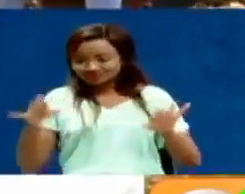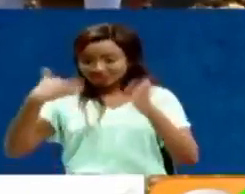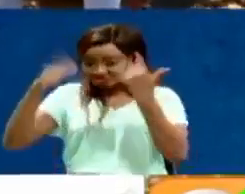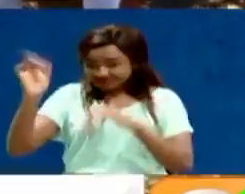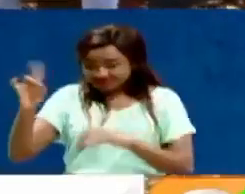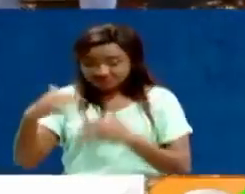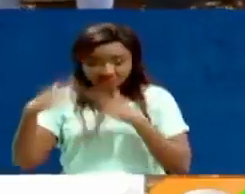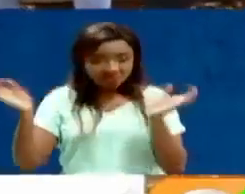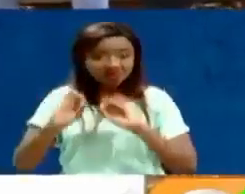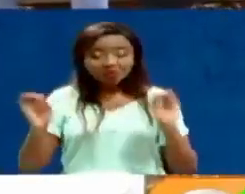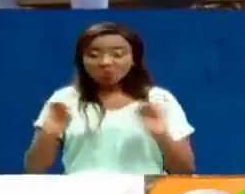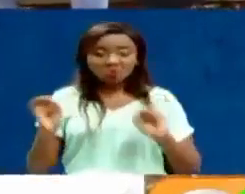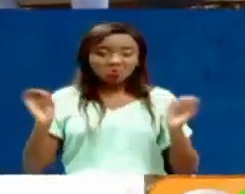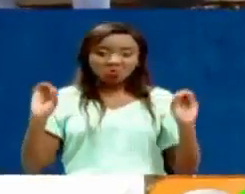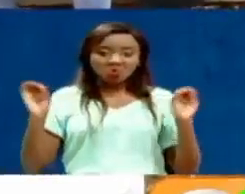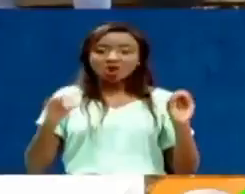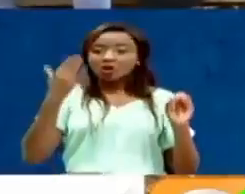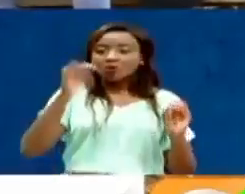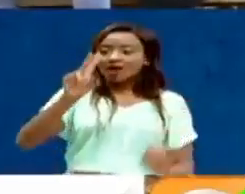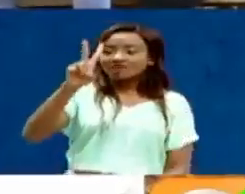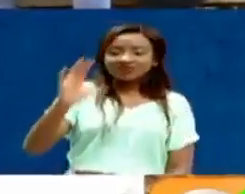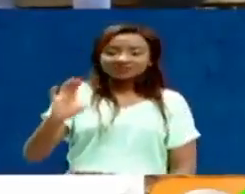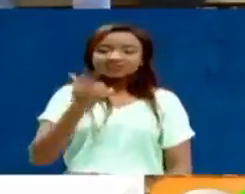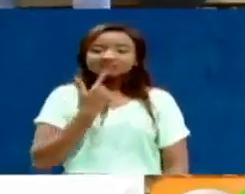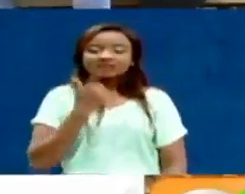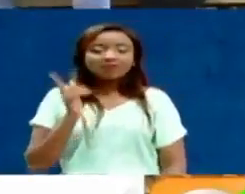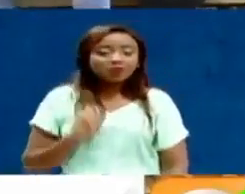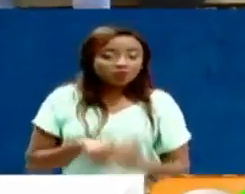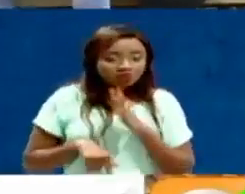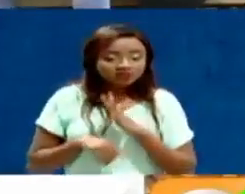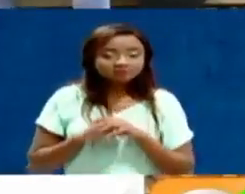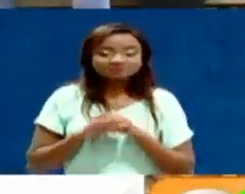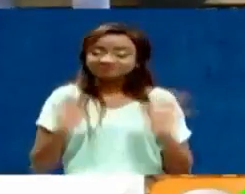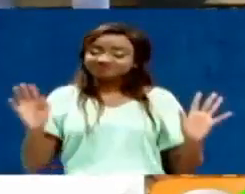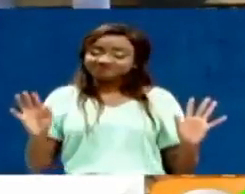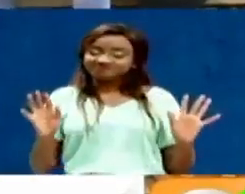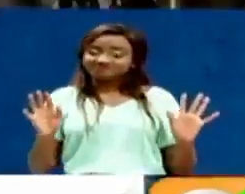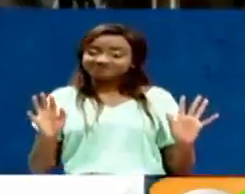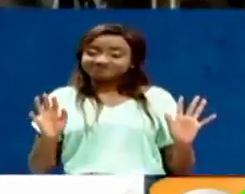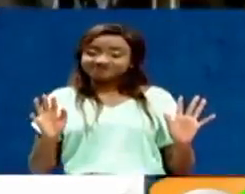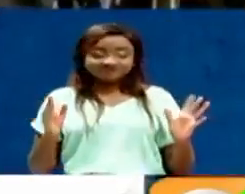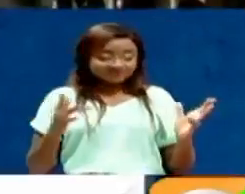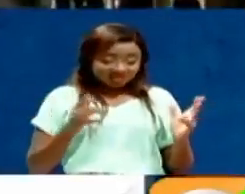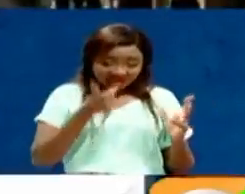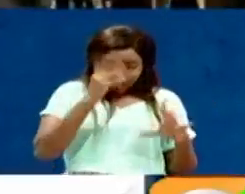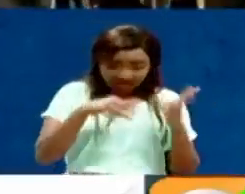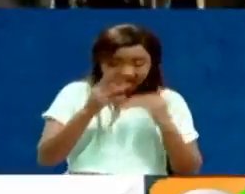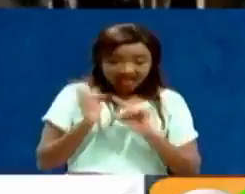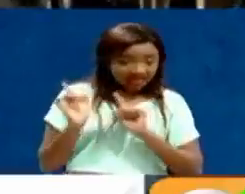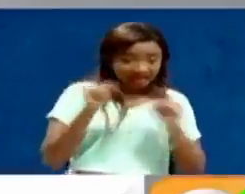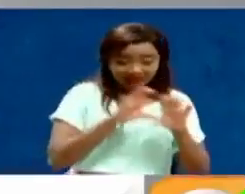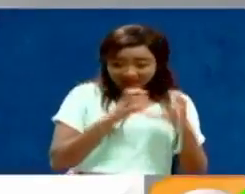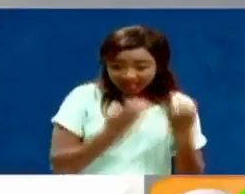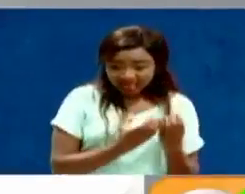them in the class, isn't it? The University Vice Chancellor Professor Kiama Gitahi has ruled out any form of on-campus learning this